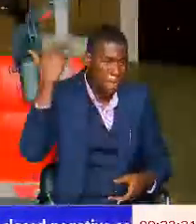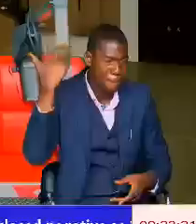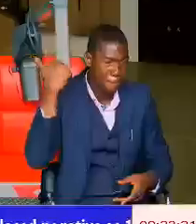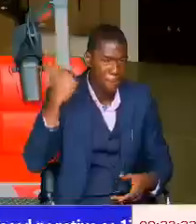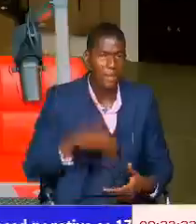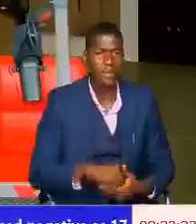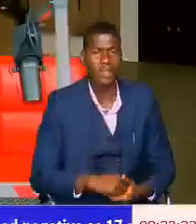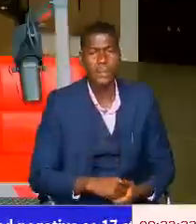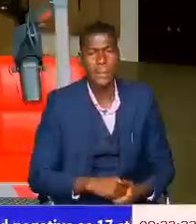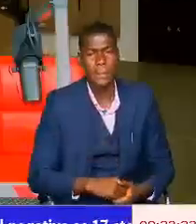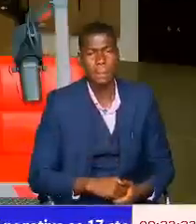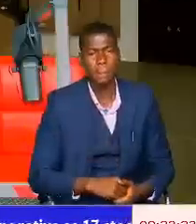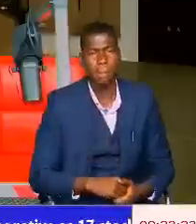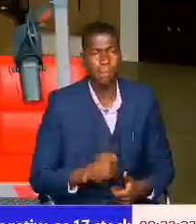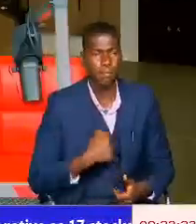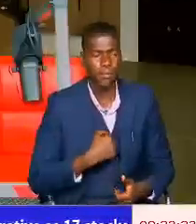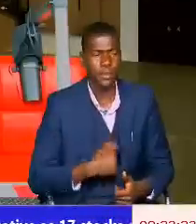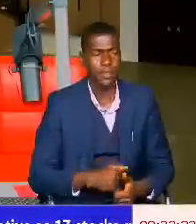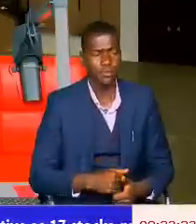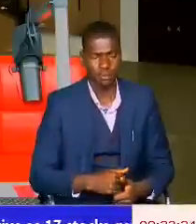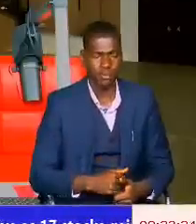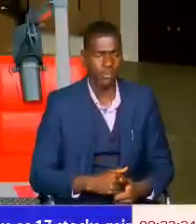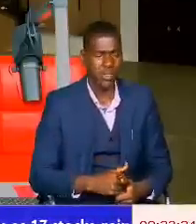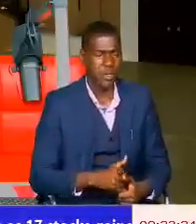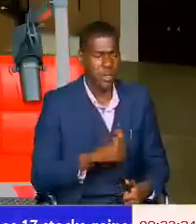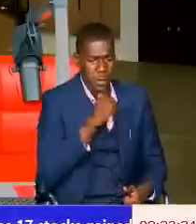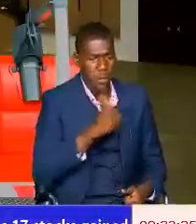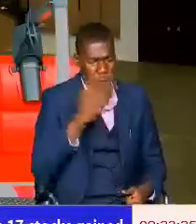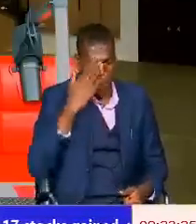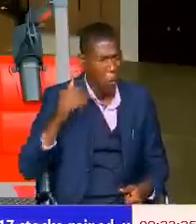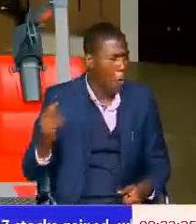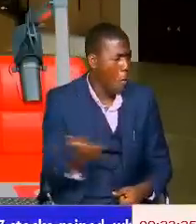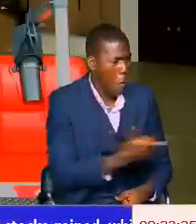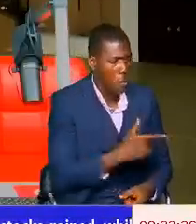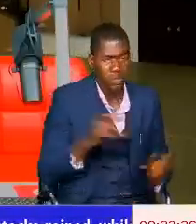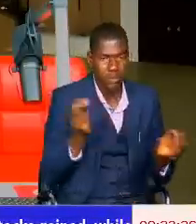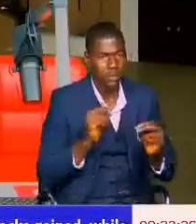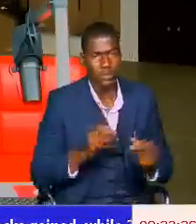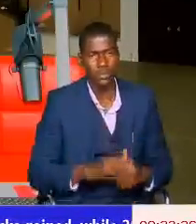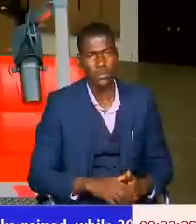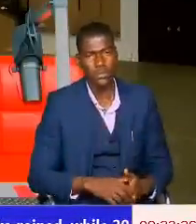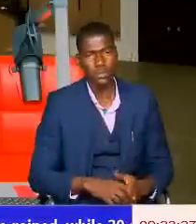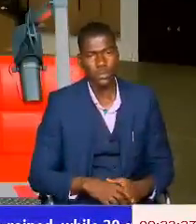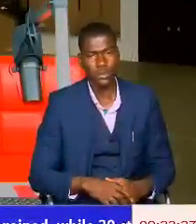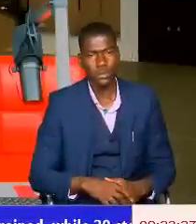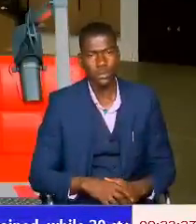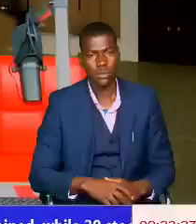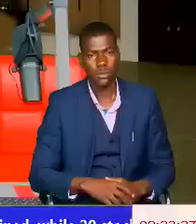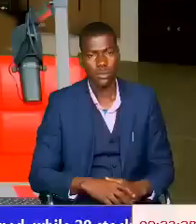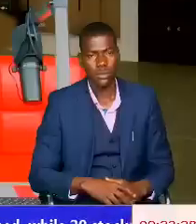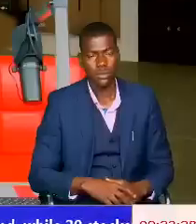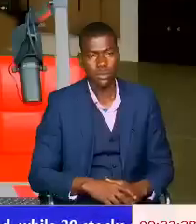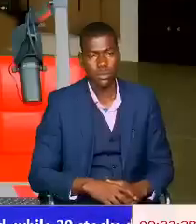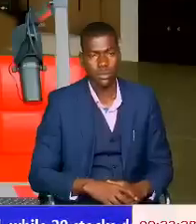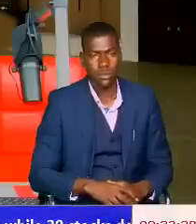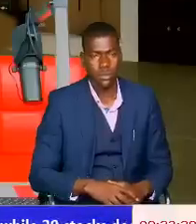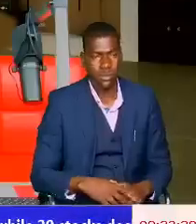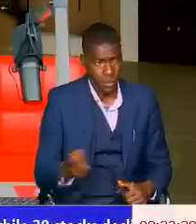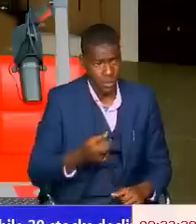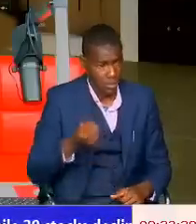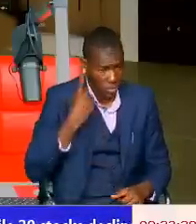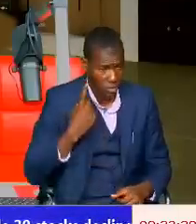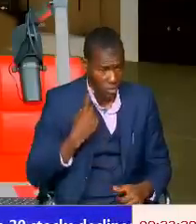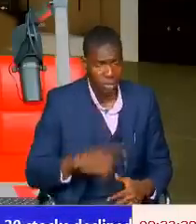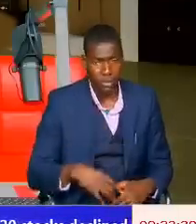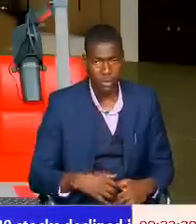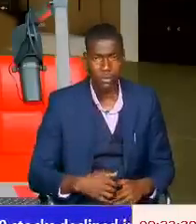before. I know be God, we go sabi waiting I no know. Or waiting they no tell me. I don't know whether una